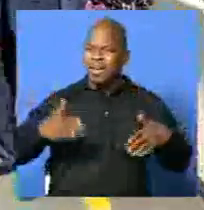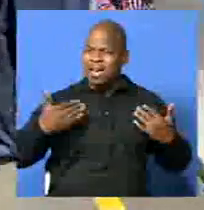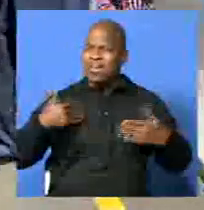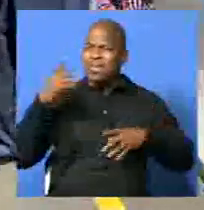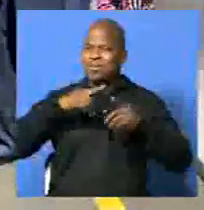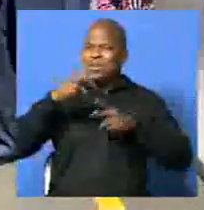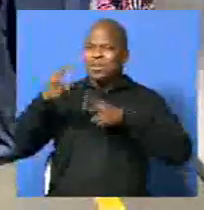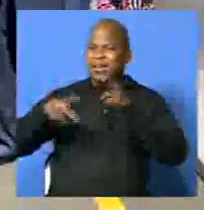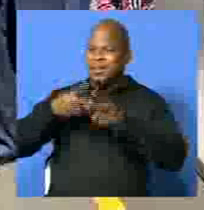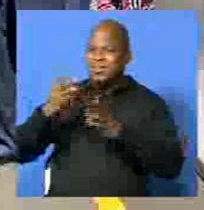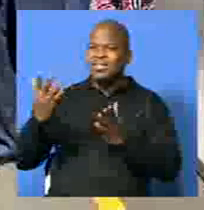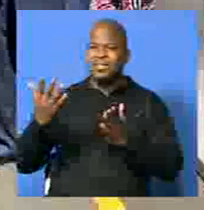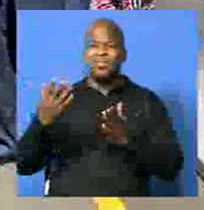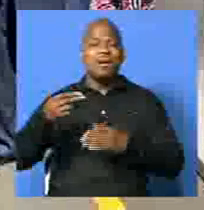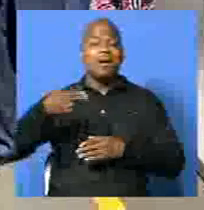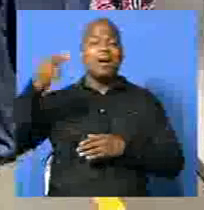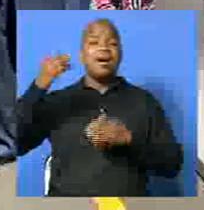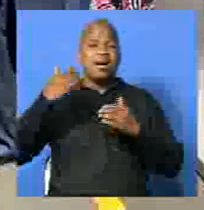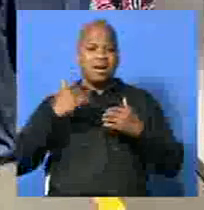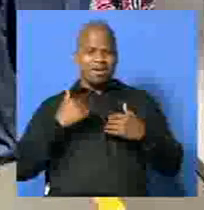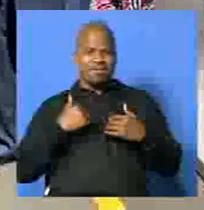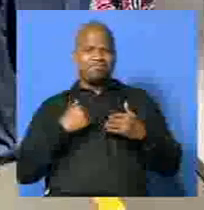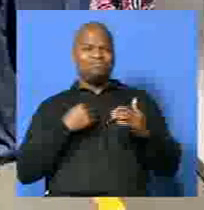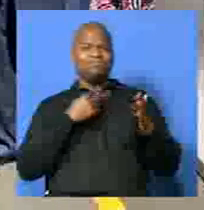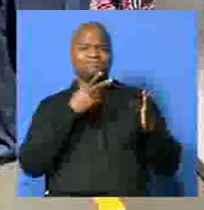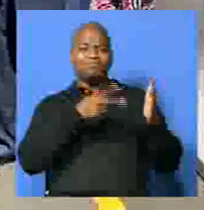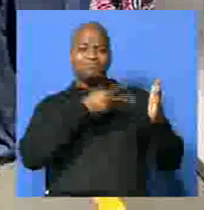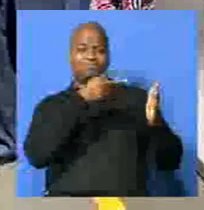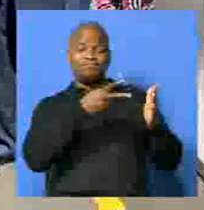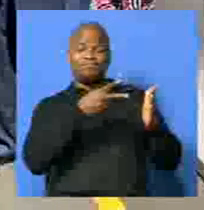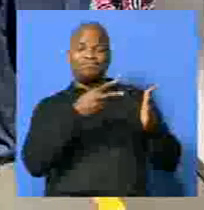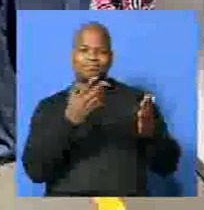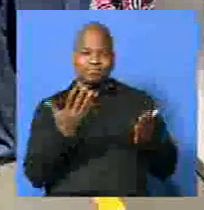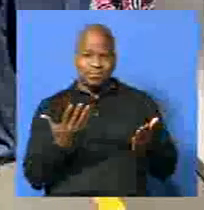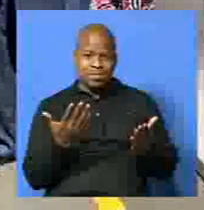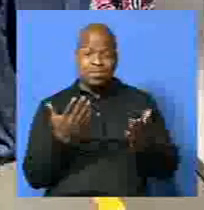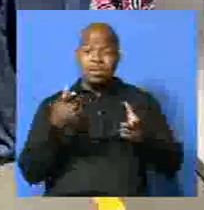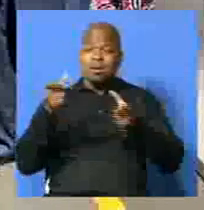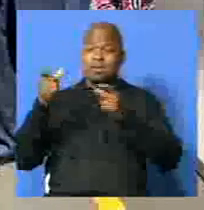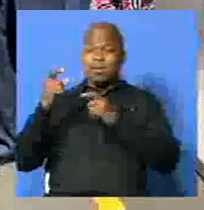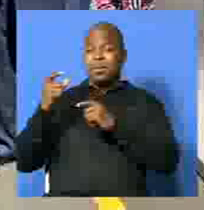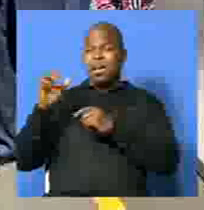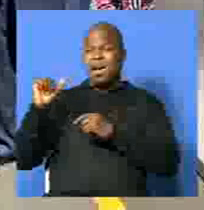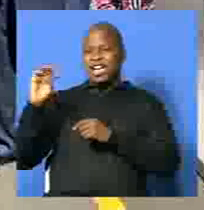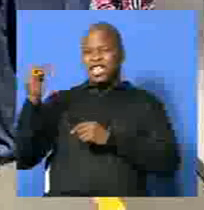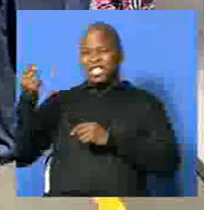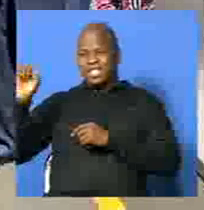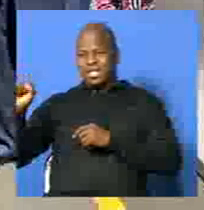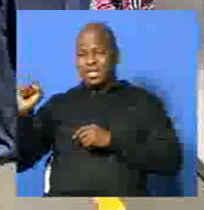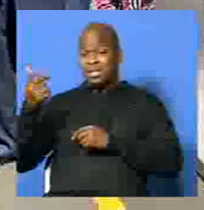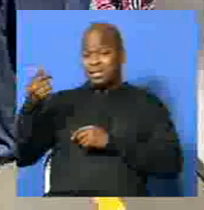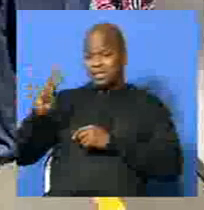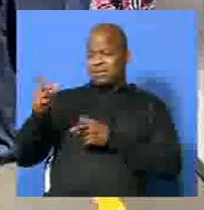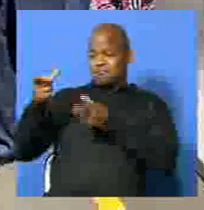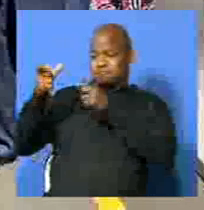mo motse ya kgaolo ya tshobe ke boitumelo raetsho ditshwantsho tse di bona tse motswana waetsho ke ditshwantsho tse e le gore re di hiwa ke ba Access TV ba e le gore ke bona ba re